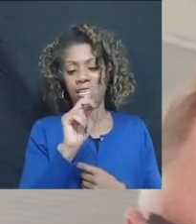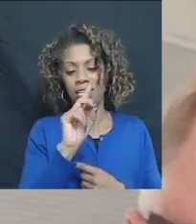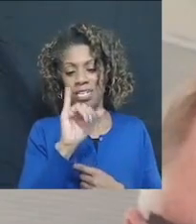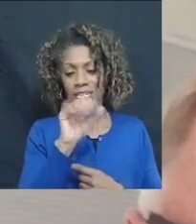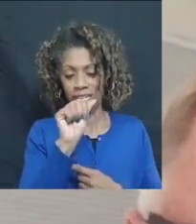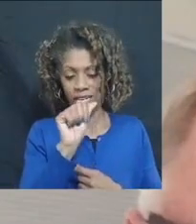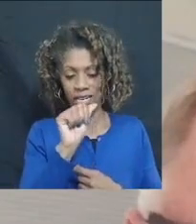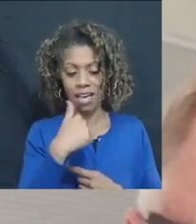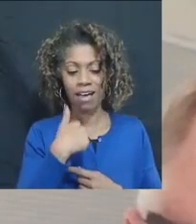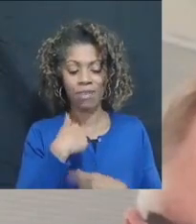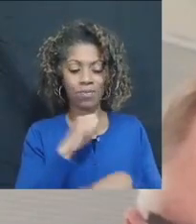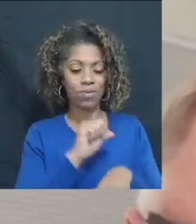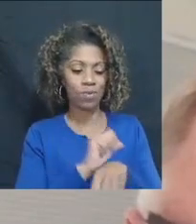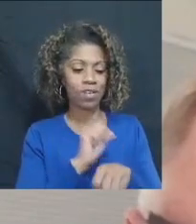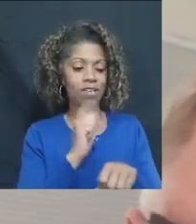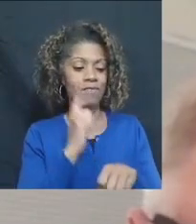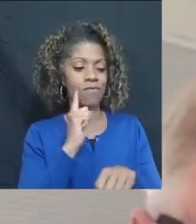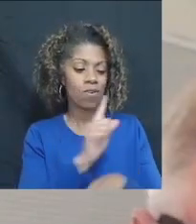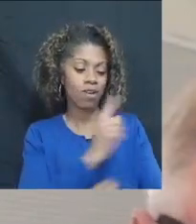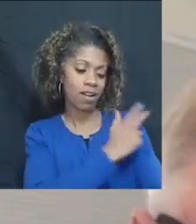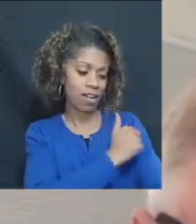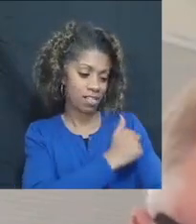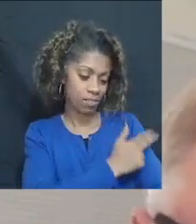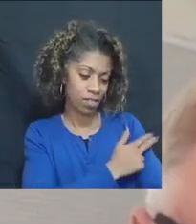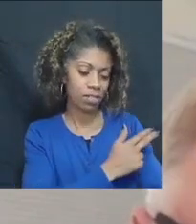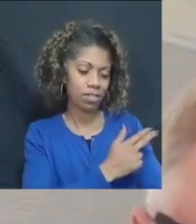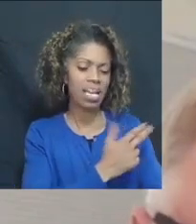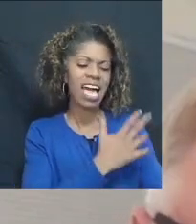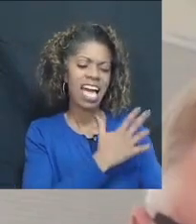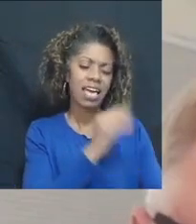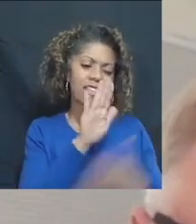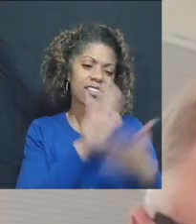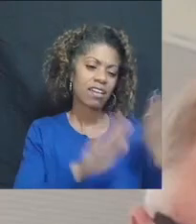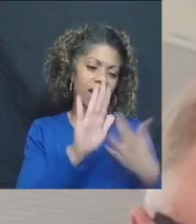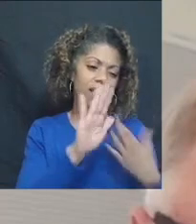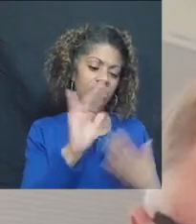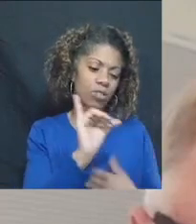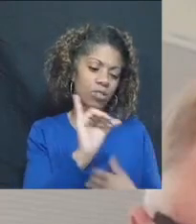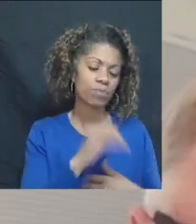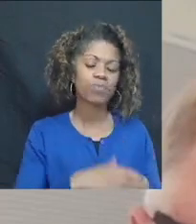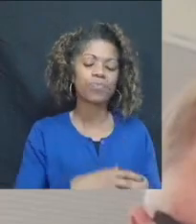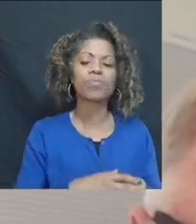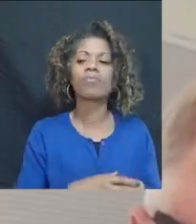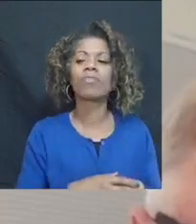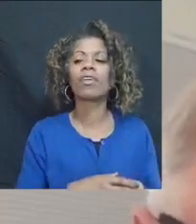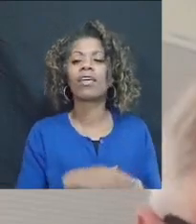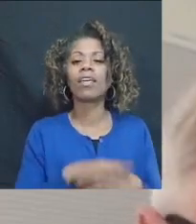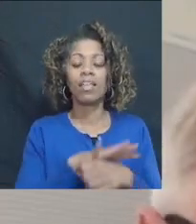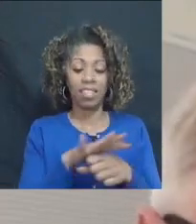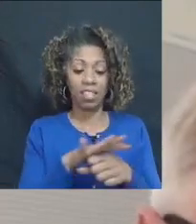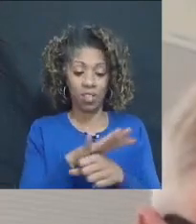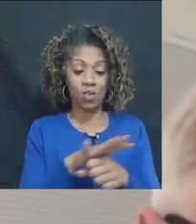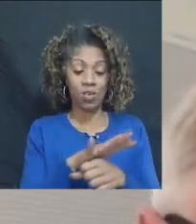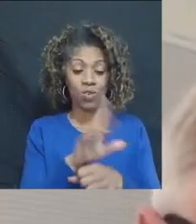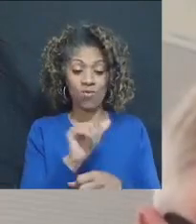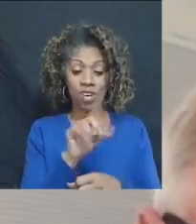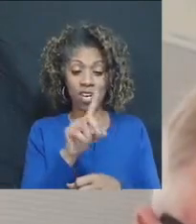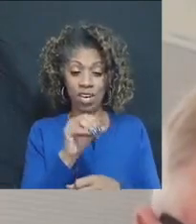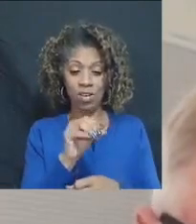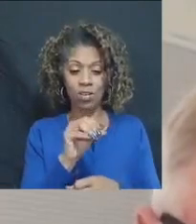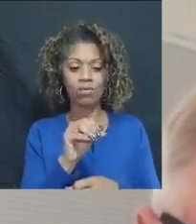actually approached by one of the local radio stations. Actually, the radio station had statewide reach, and they approached